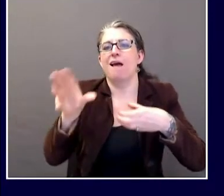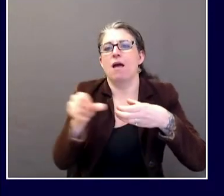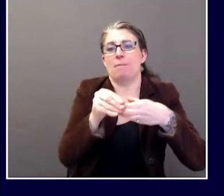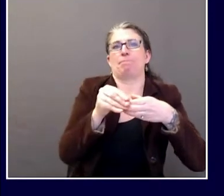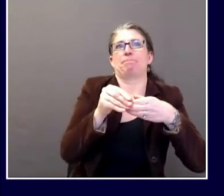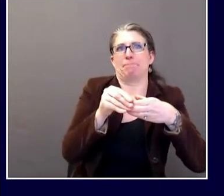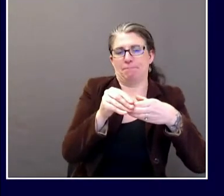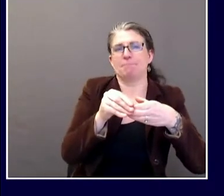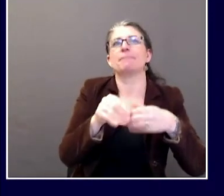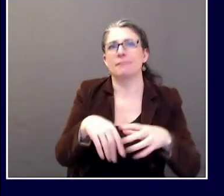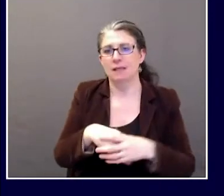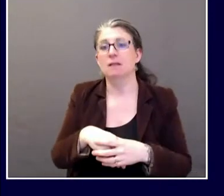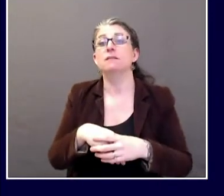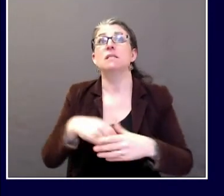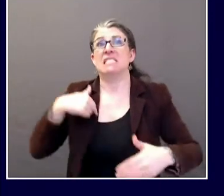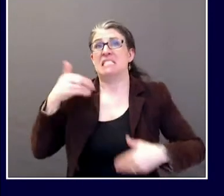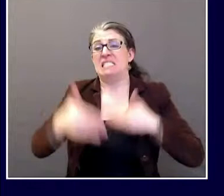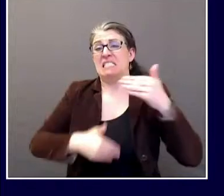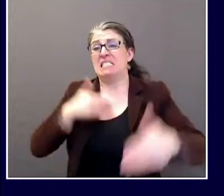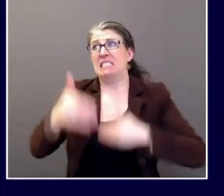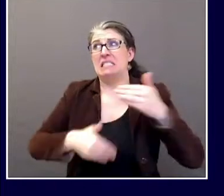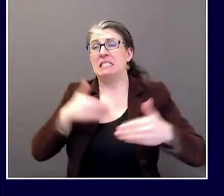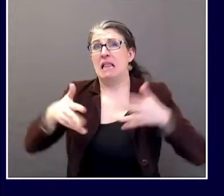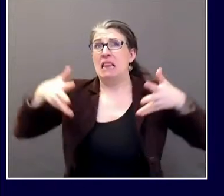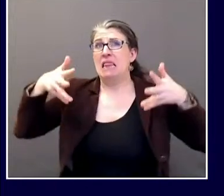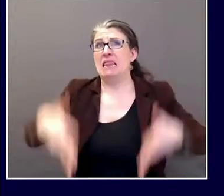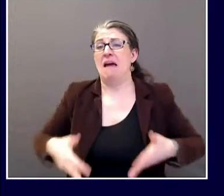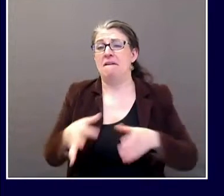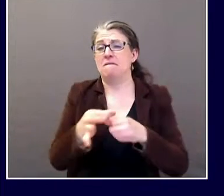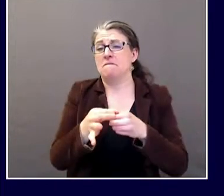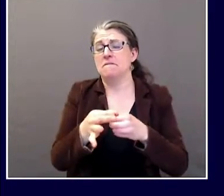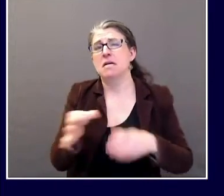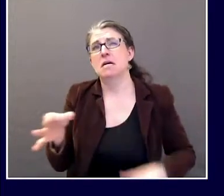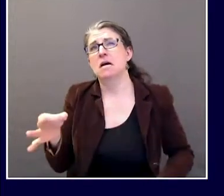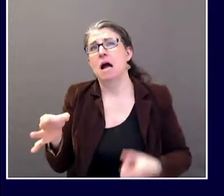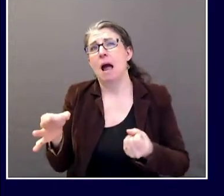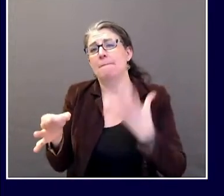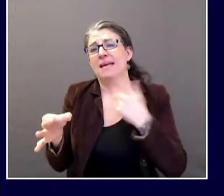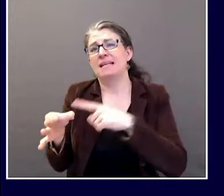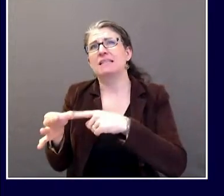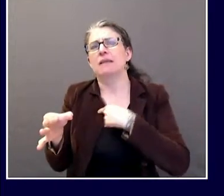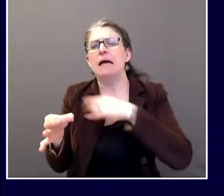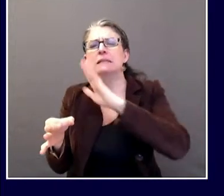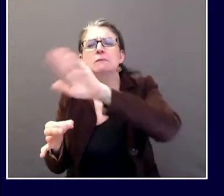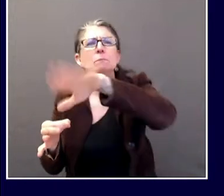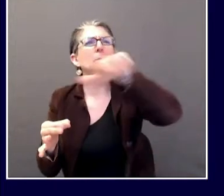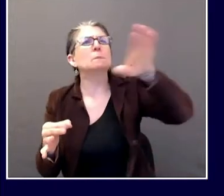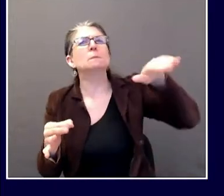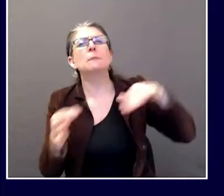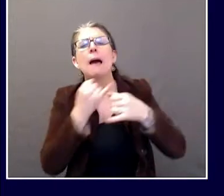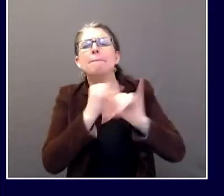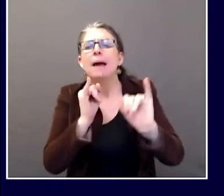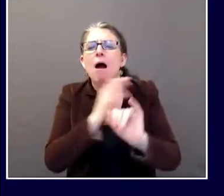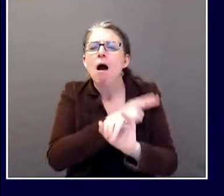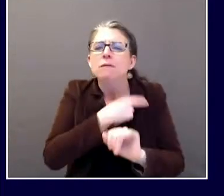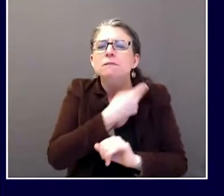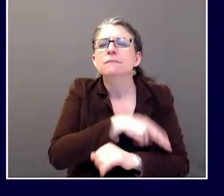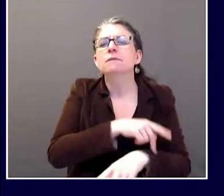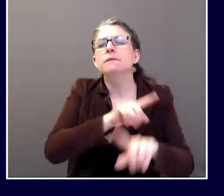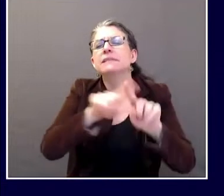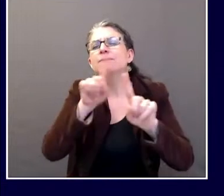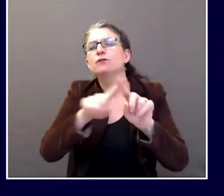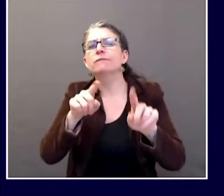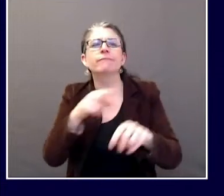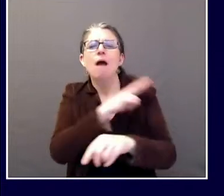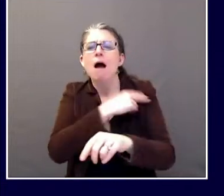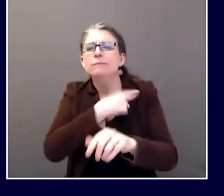independent hospitals, as well as medical associations and the hospital association, to check in with them about what